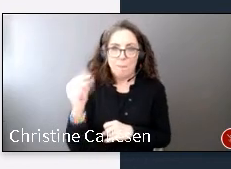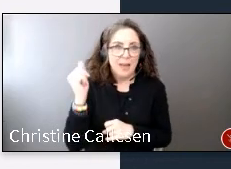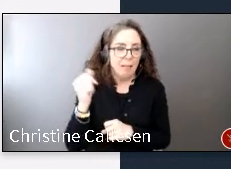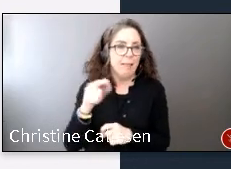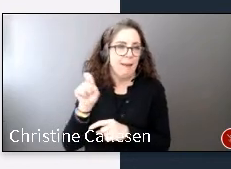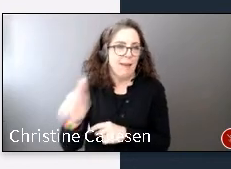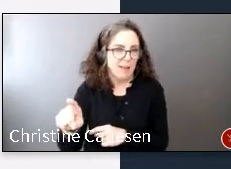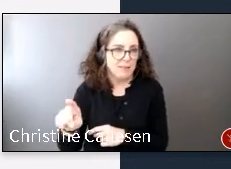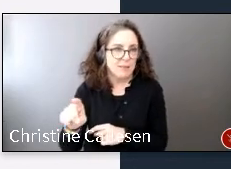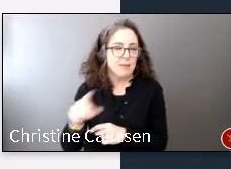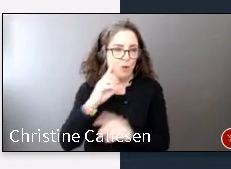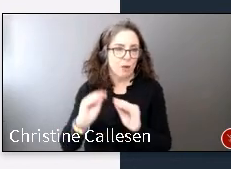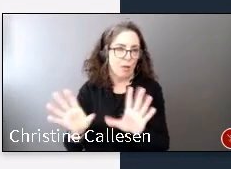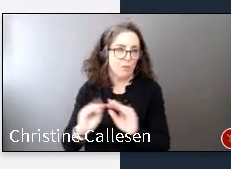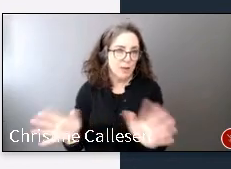interview.